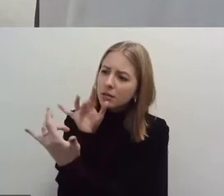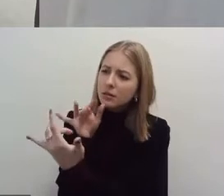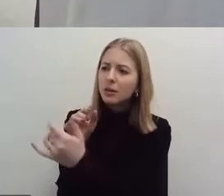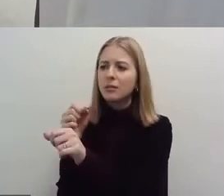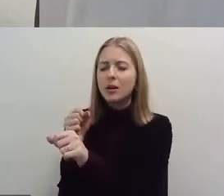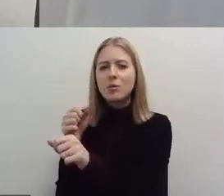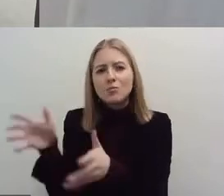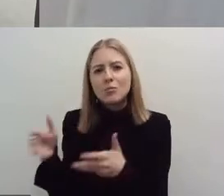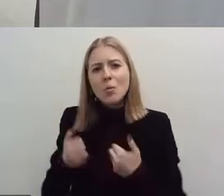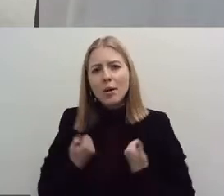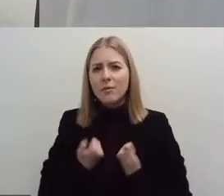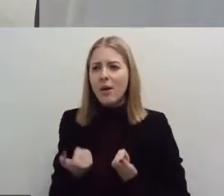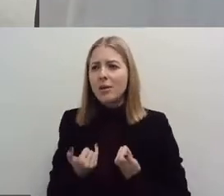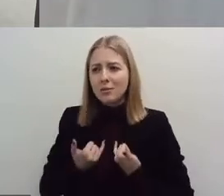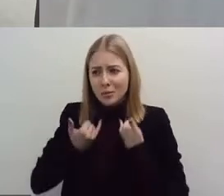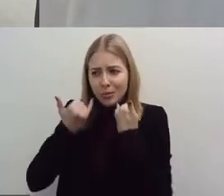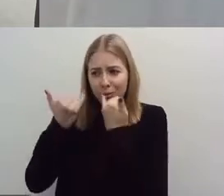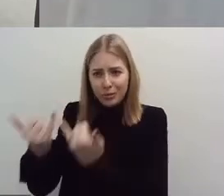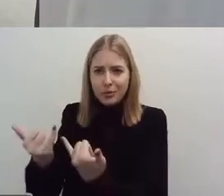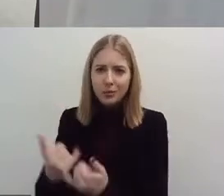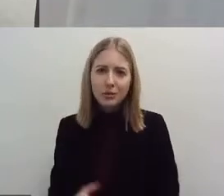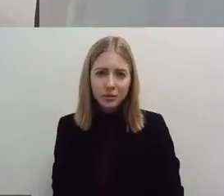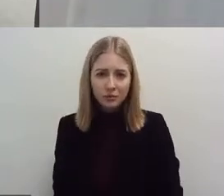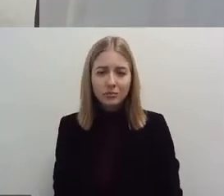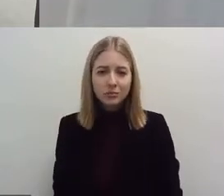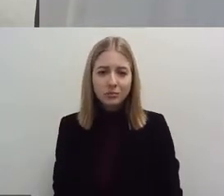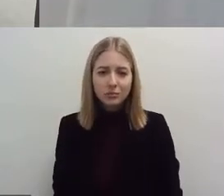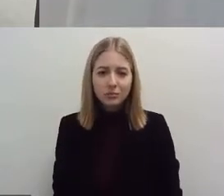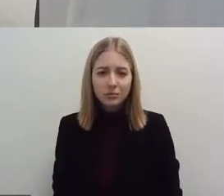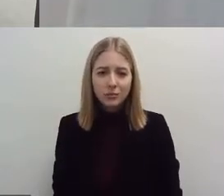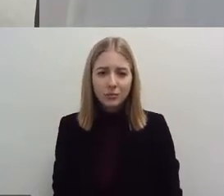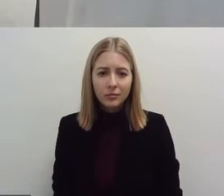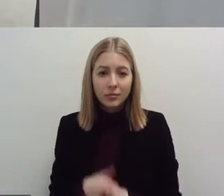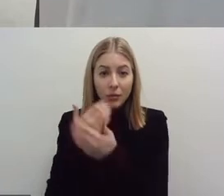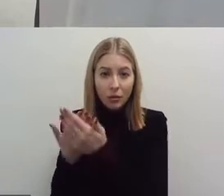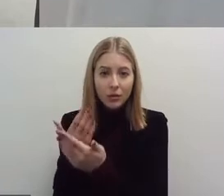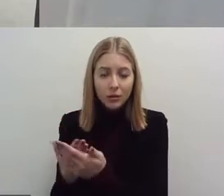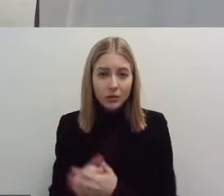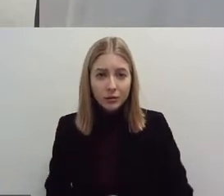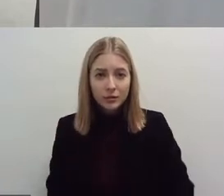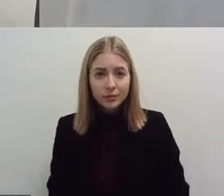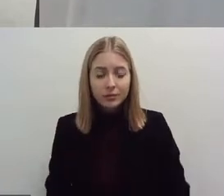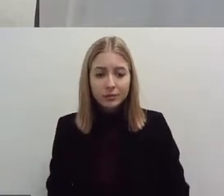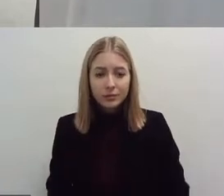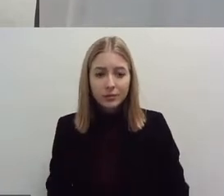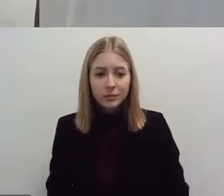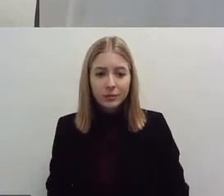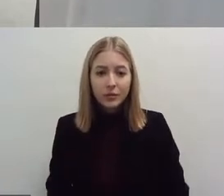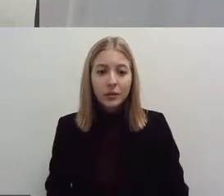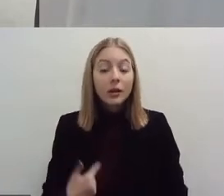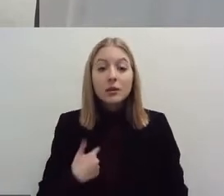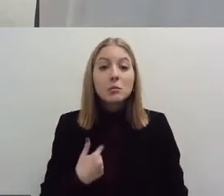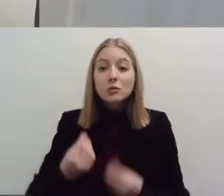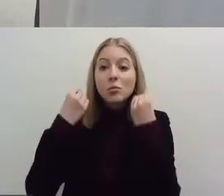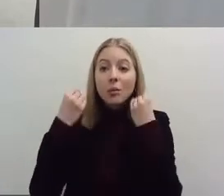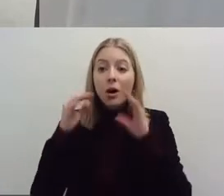your life is about. Like, that's what you build it up on. But all the years that you've been learning before, what do these matter?